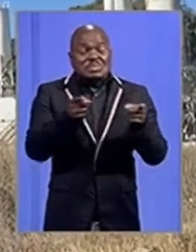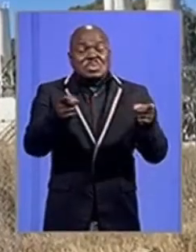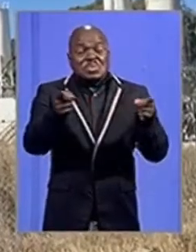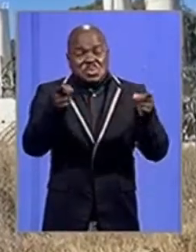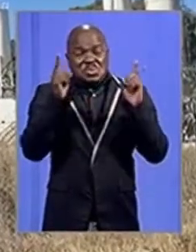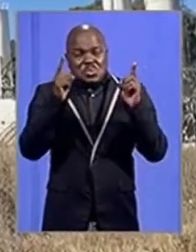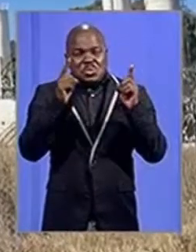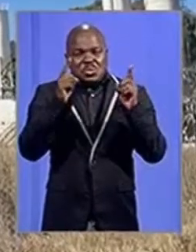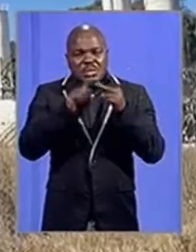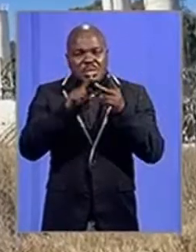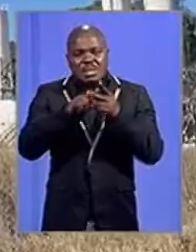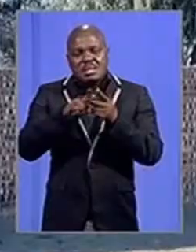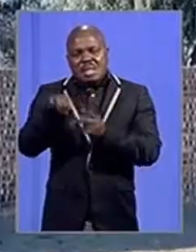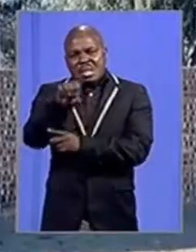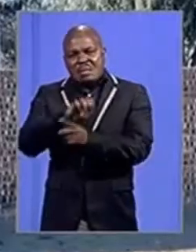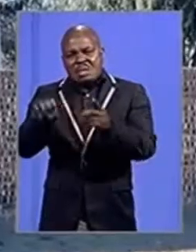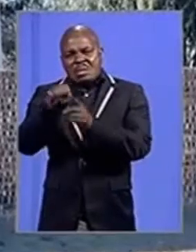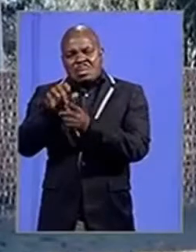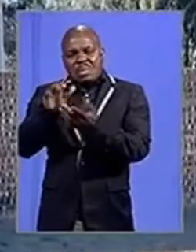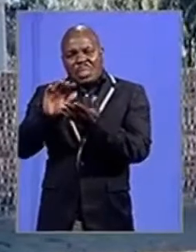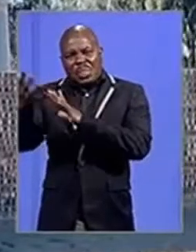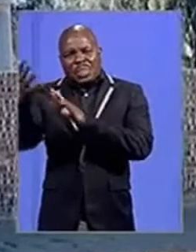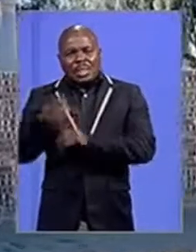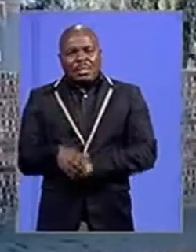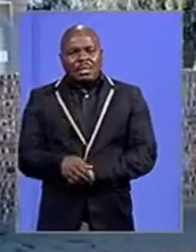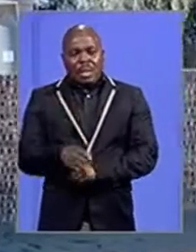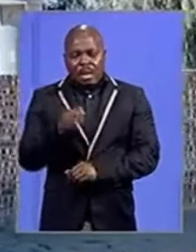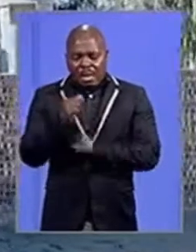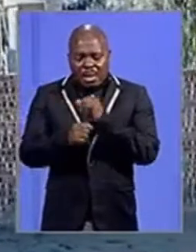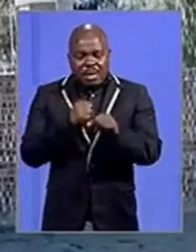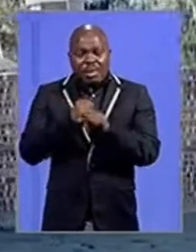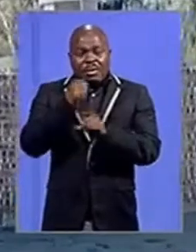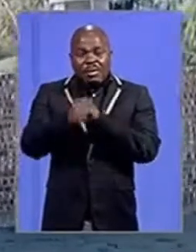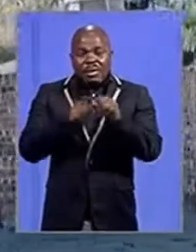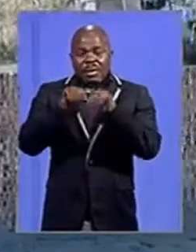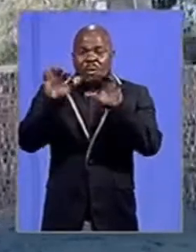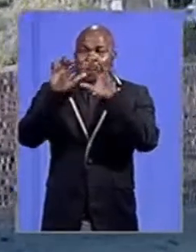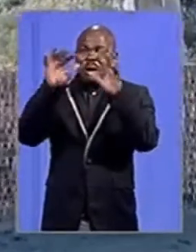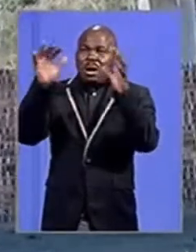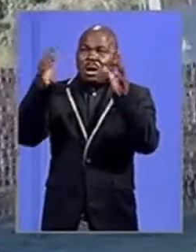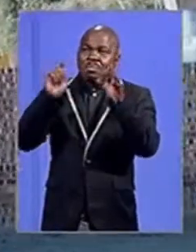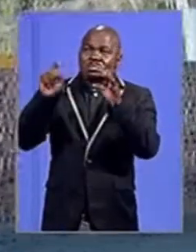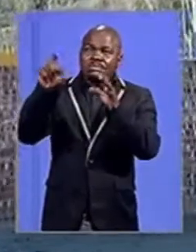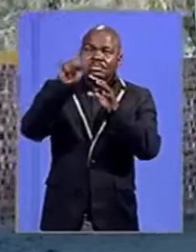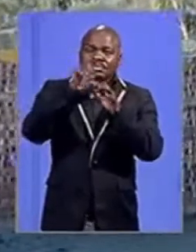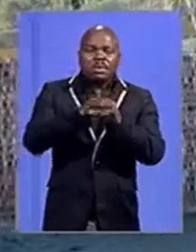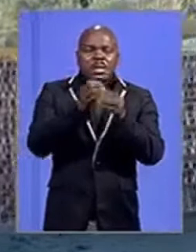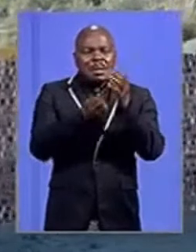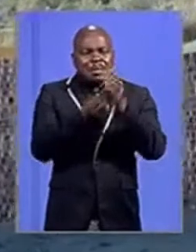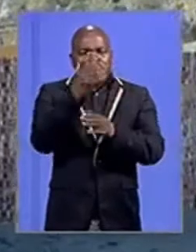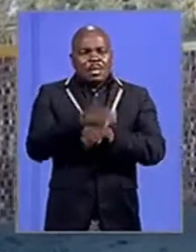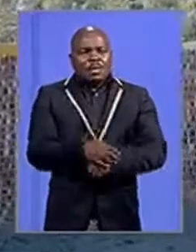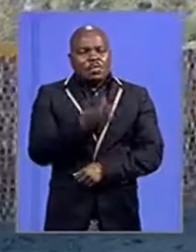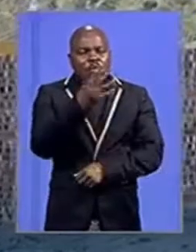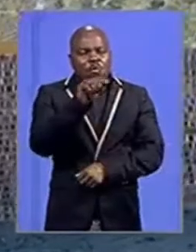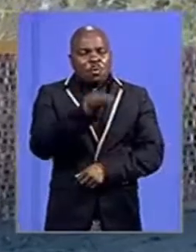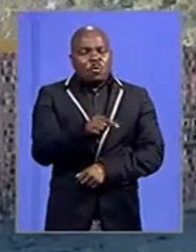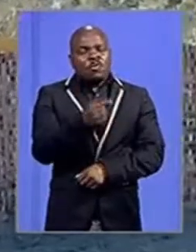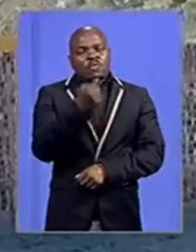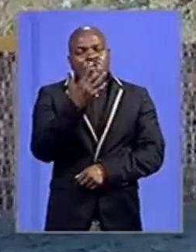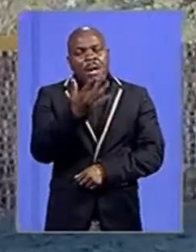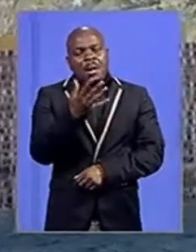bo kotsi mo tikologong. Ngwaga le ngwaga lefatshe go ralala go tlhagisiwa ditone di le dibilione di le 4.5